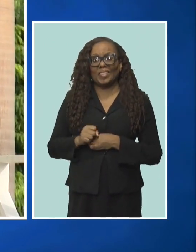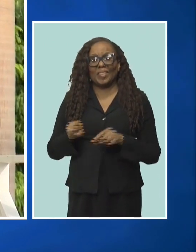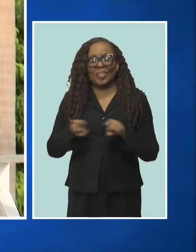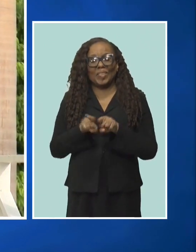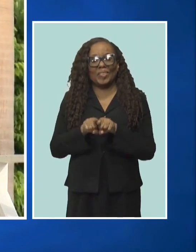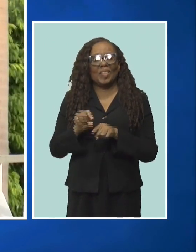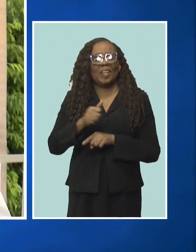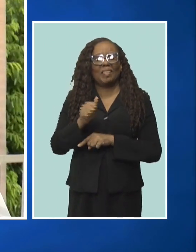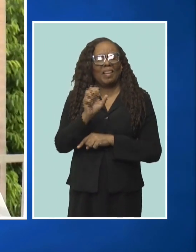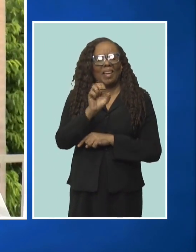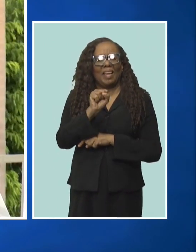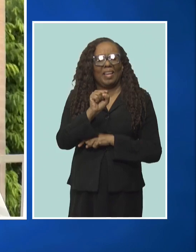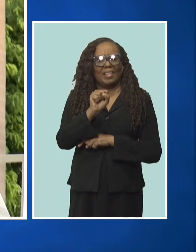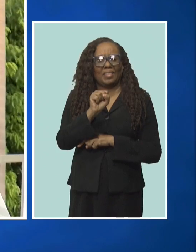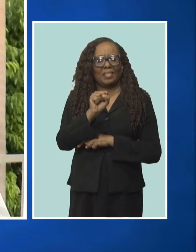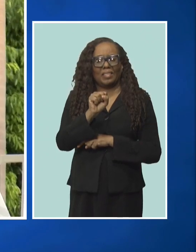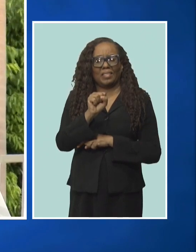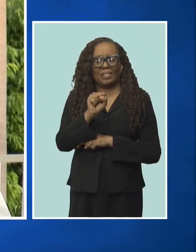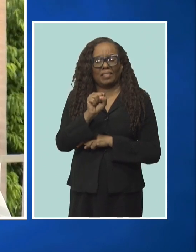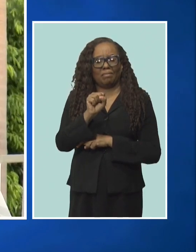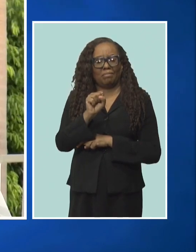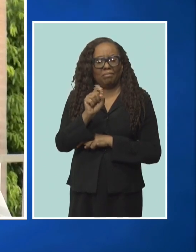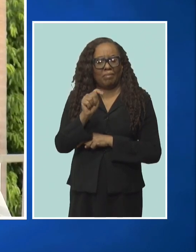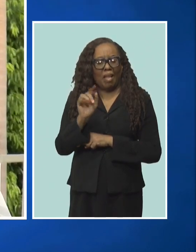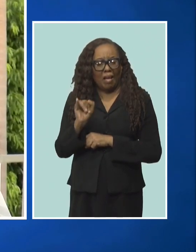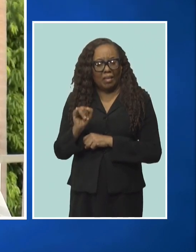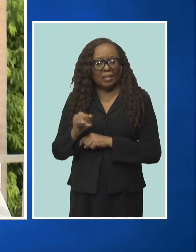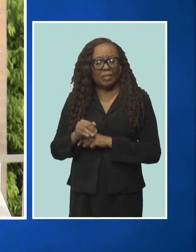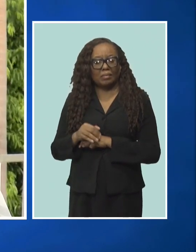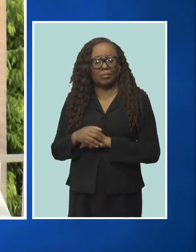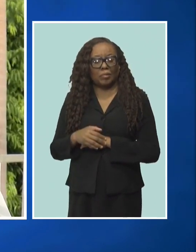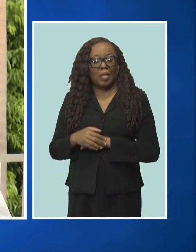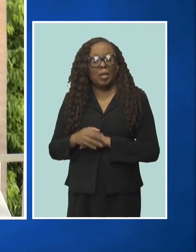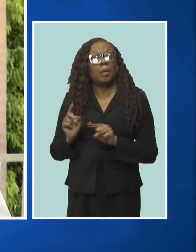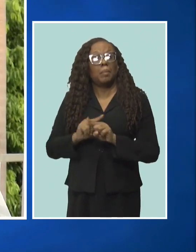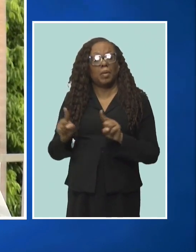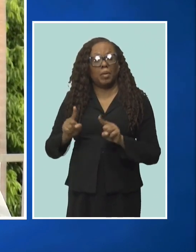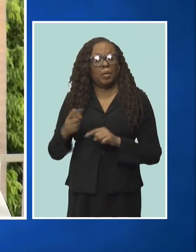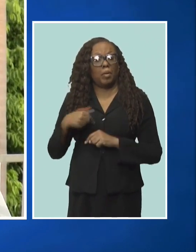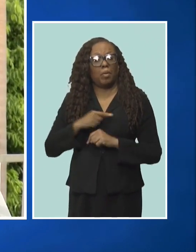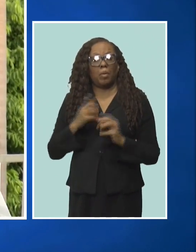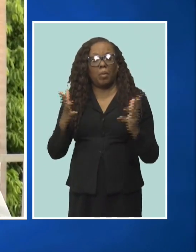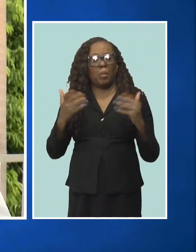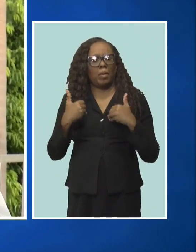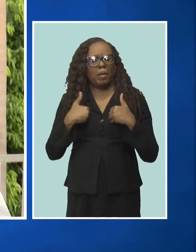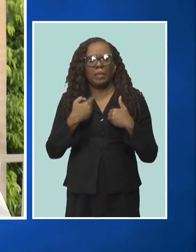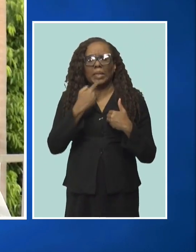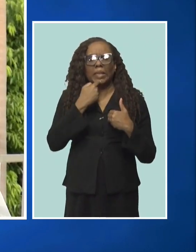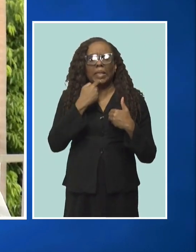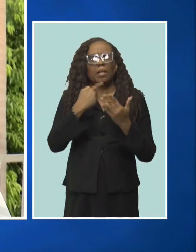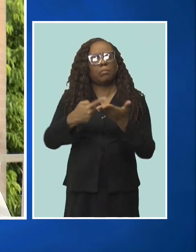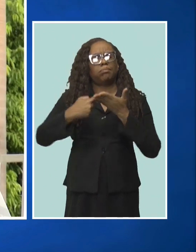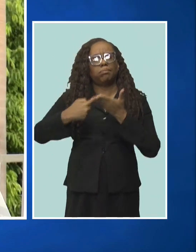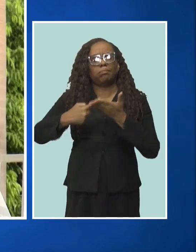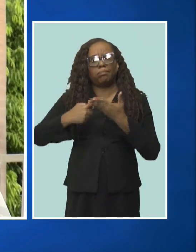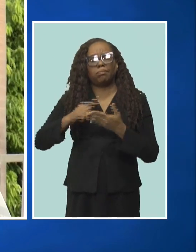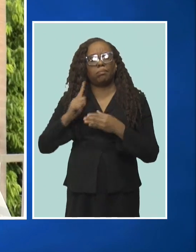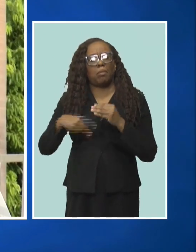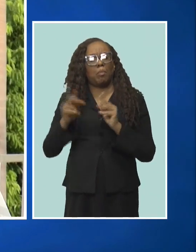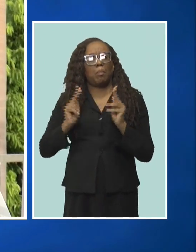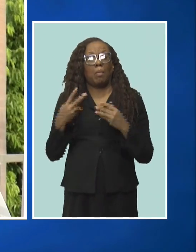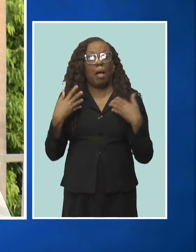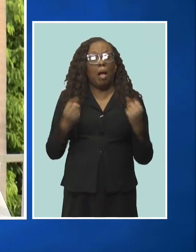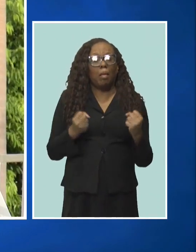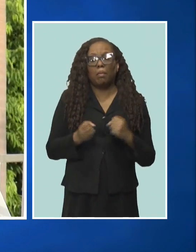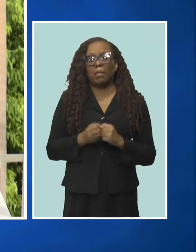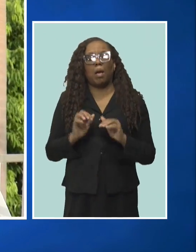that are still infectious in Barbados. But I also think the ministry is trying to have a more serious conversation around wellness and